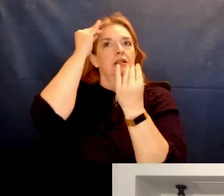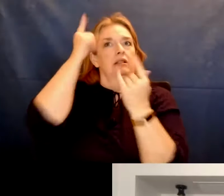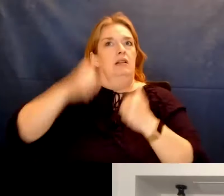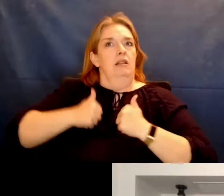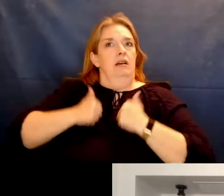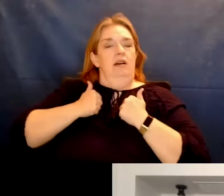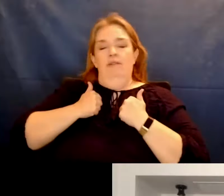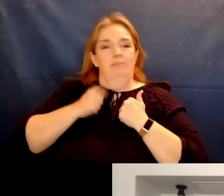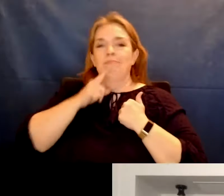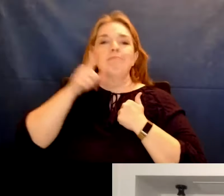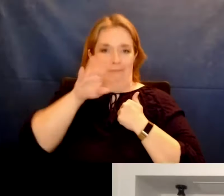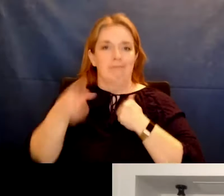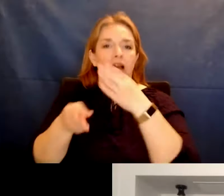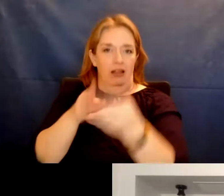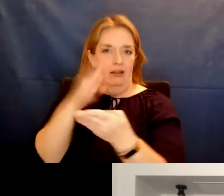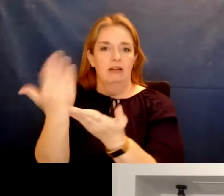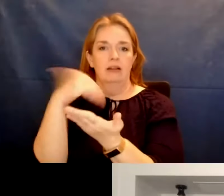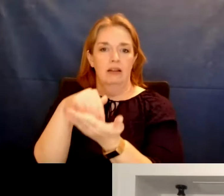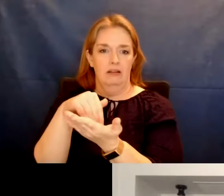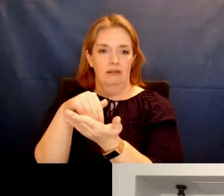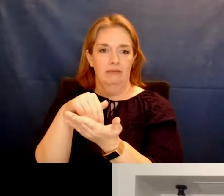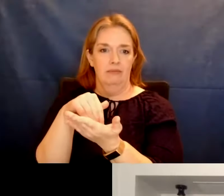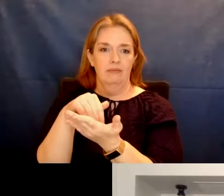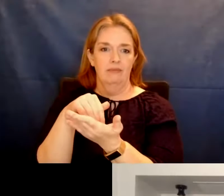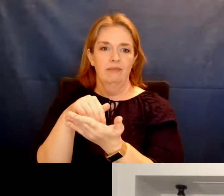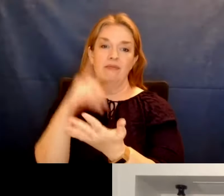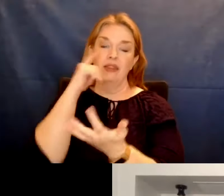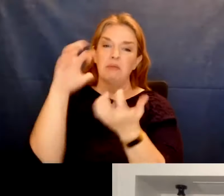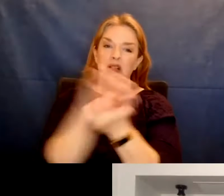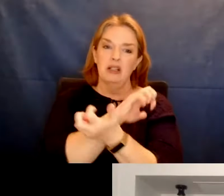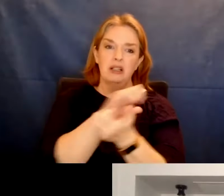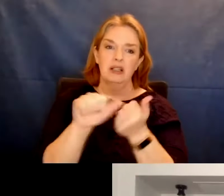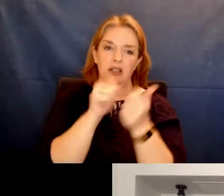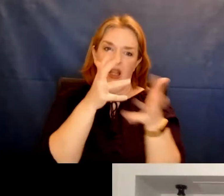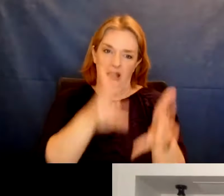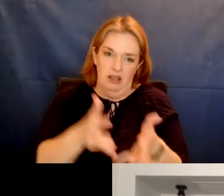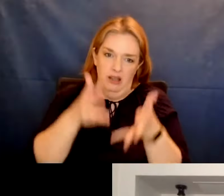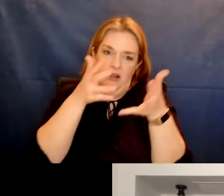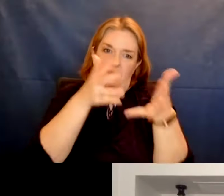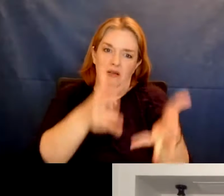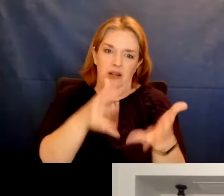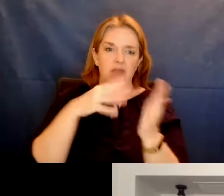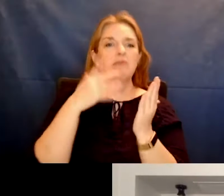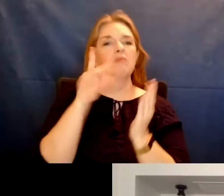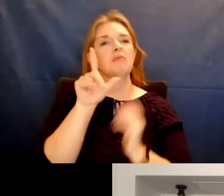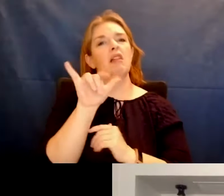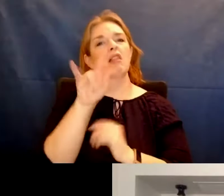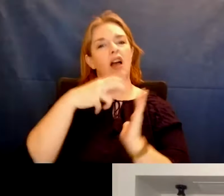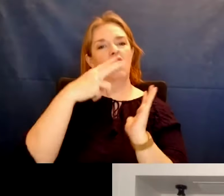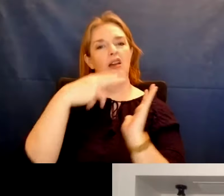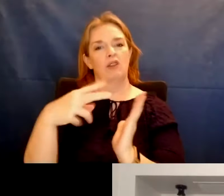my head are dying again. Cause shred lie reeks connive and lie red a crime for